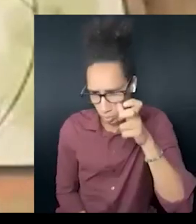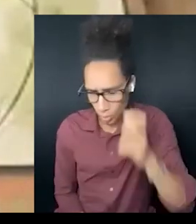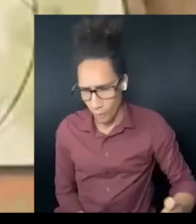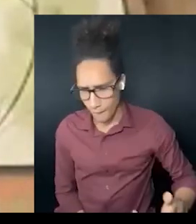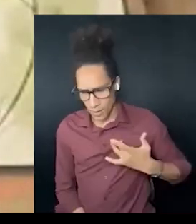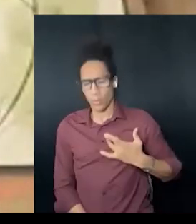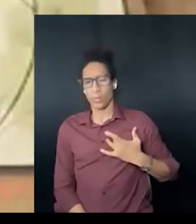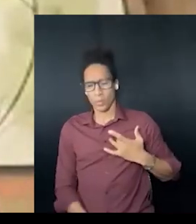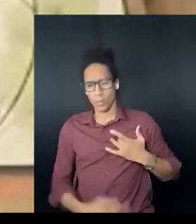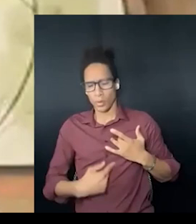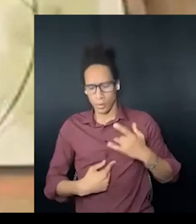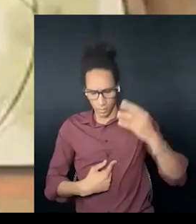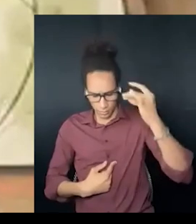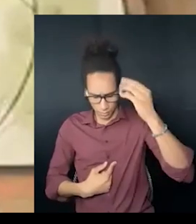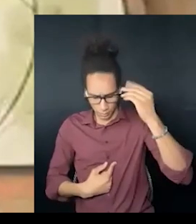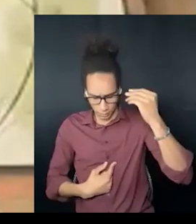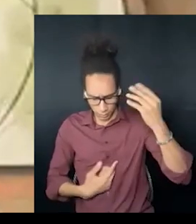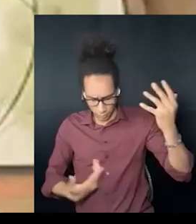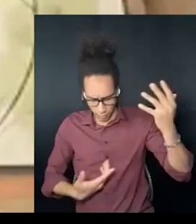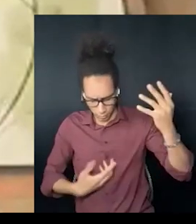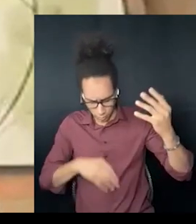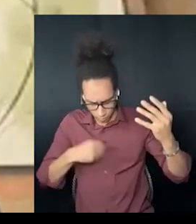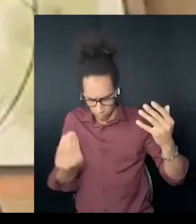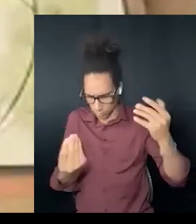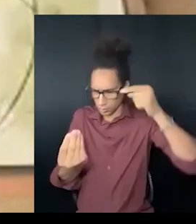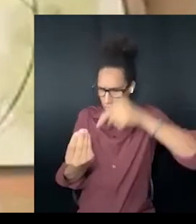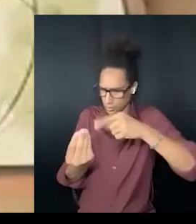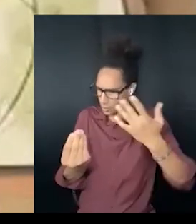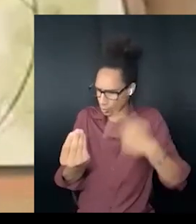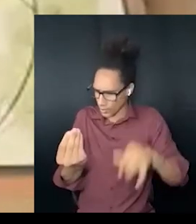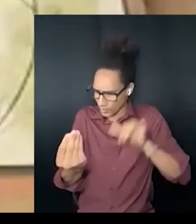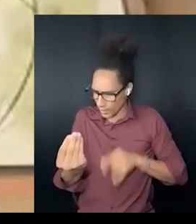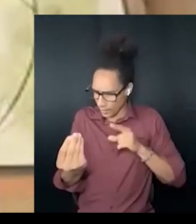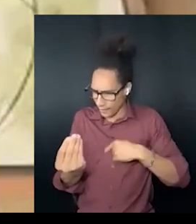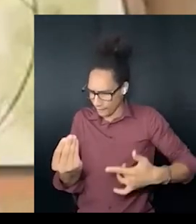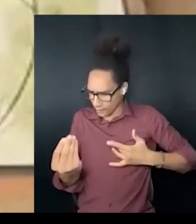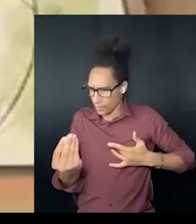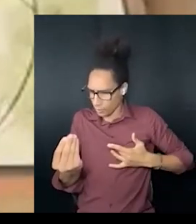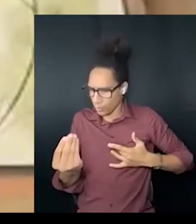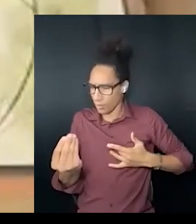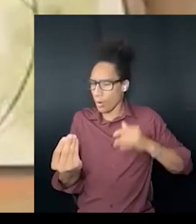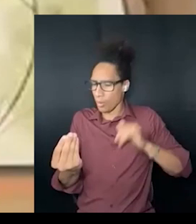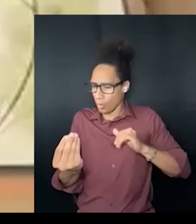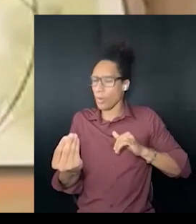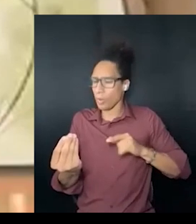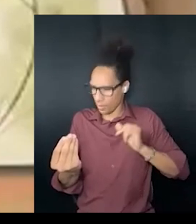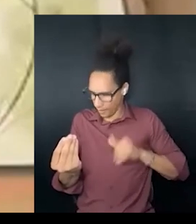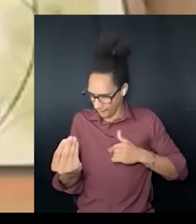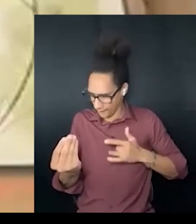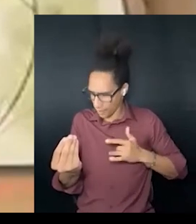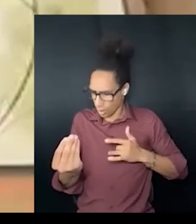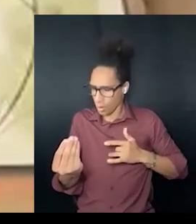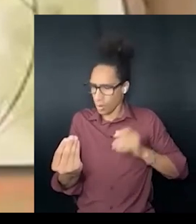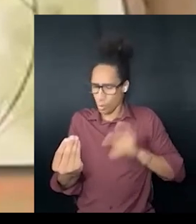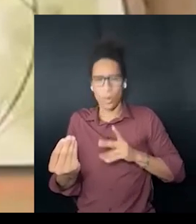write our comments and our thoughts in the chat. This experience invites us through a restorative lens to examine our